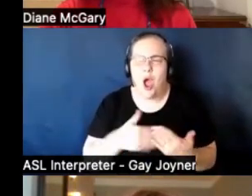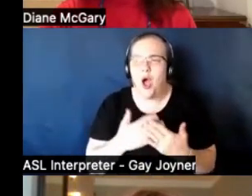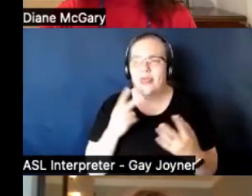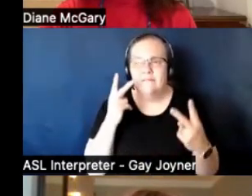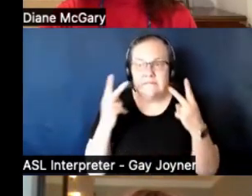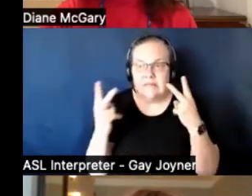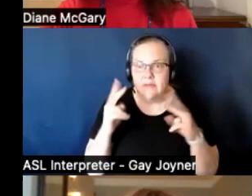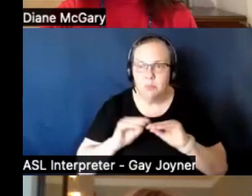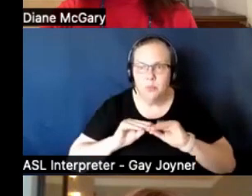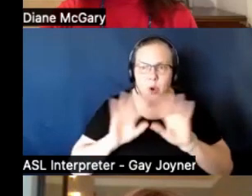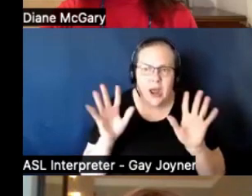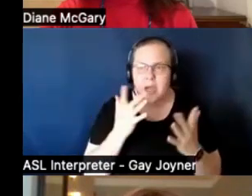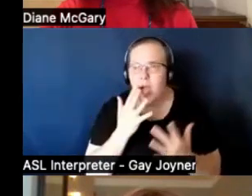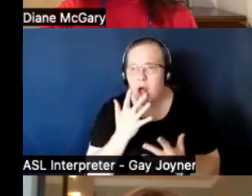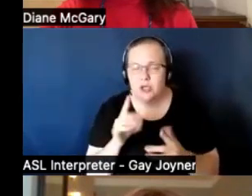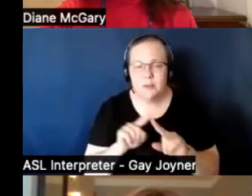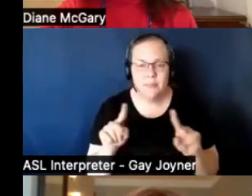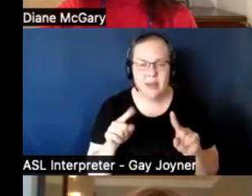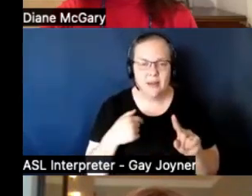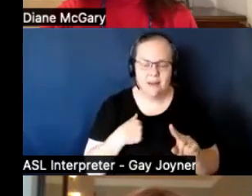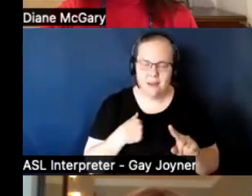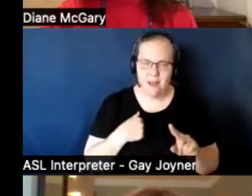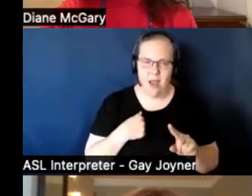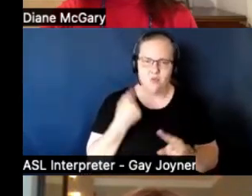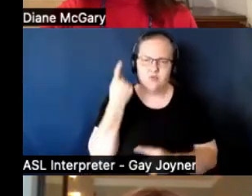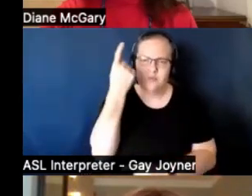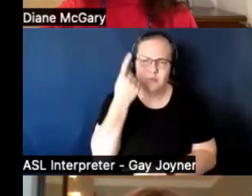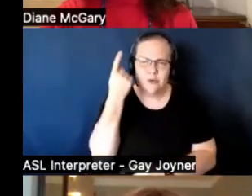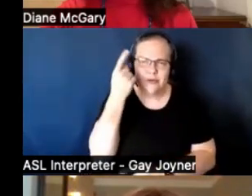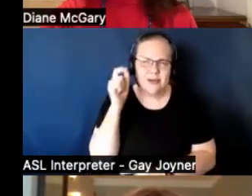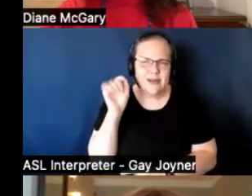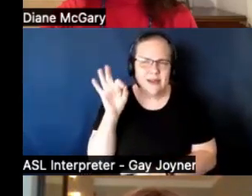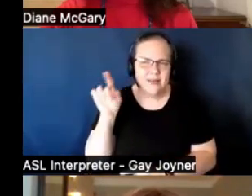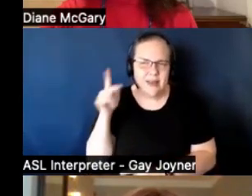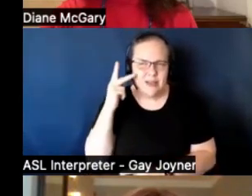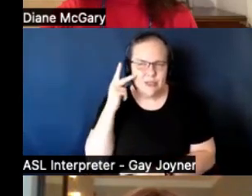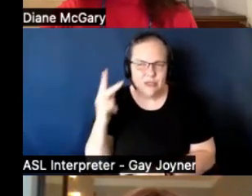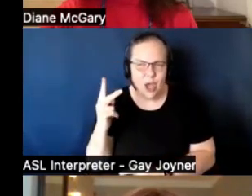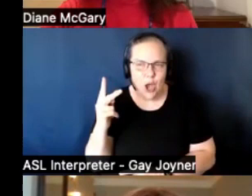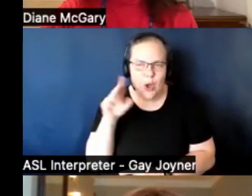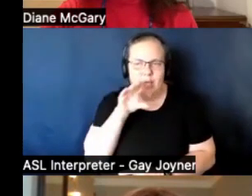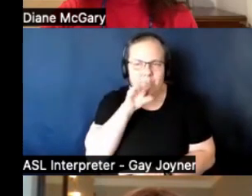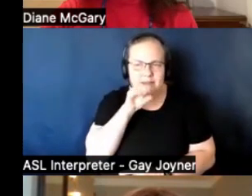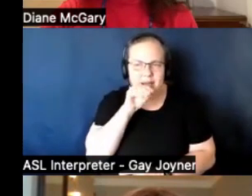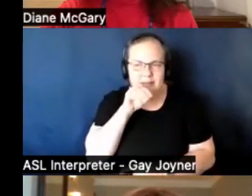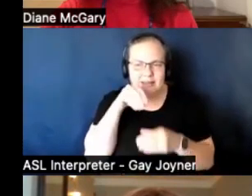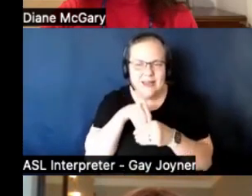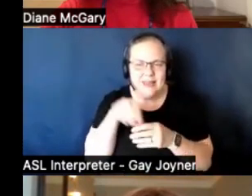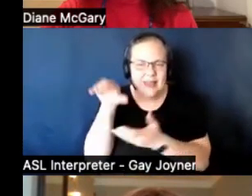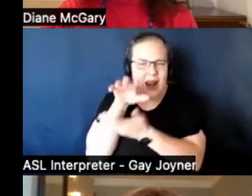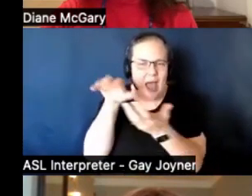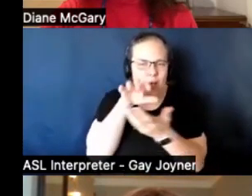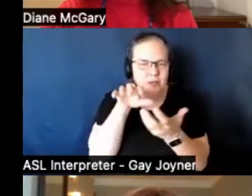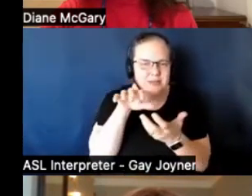got going on. But I just kept thinking, I wonder if he saw a duck in the clouds in